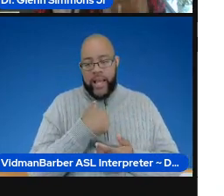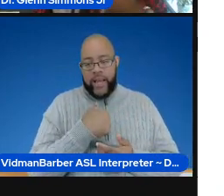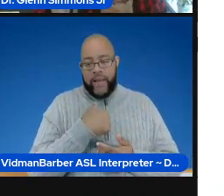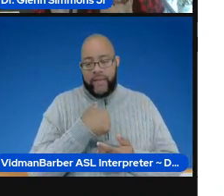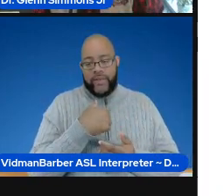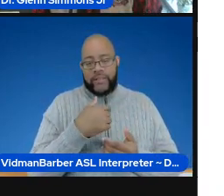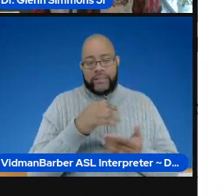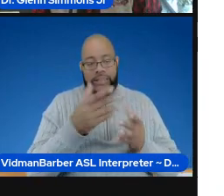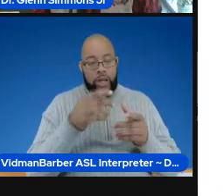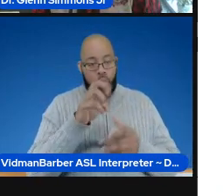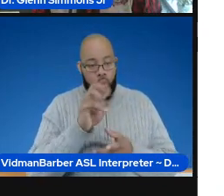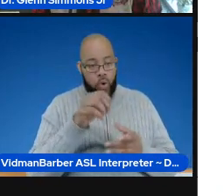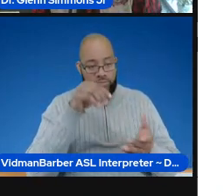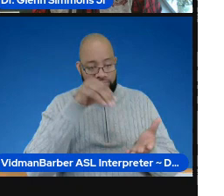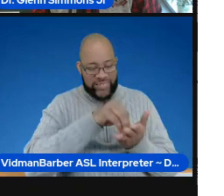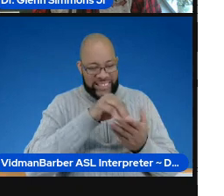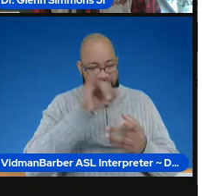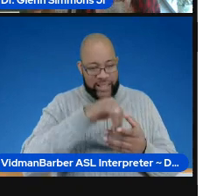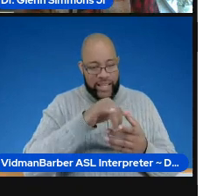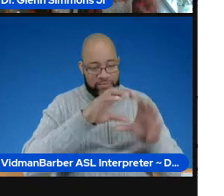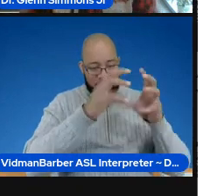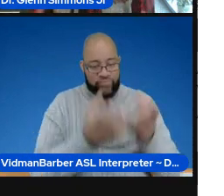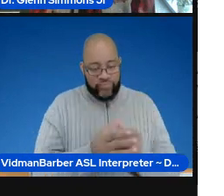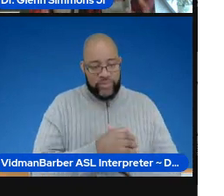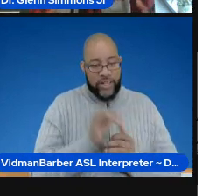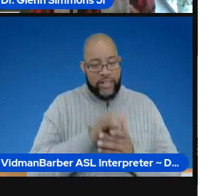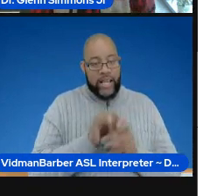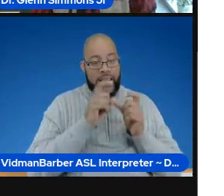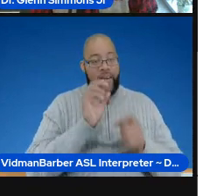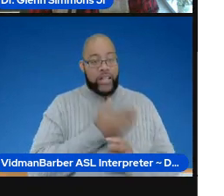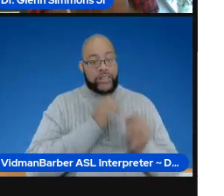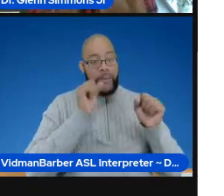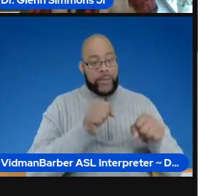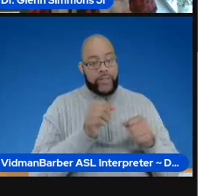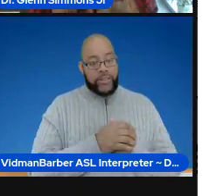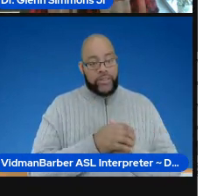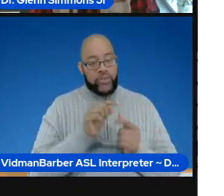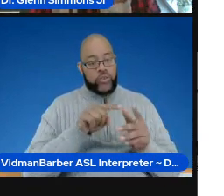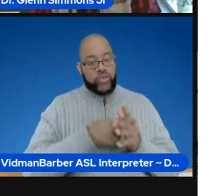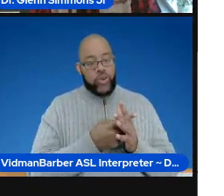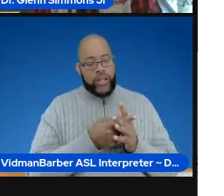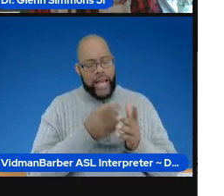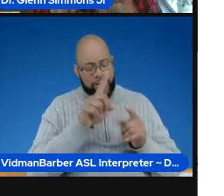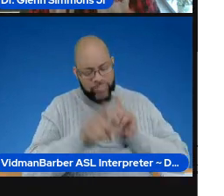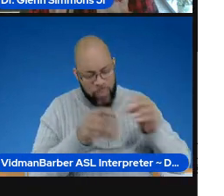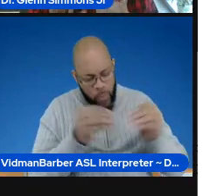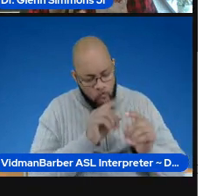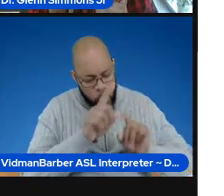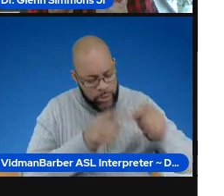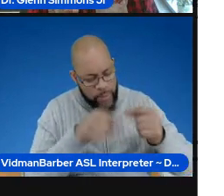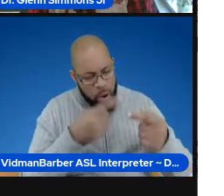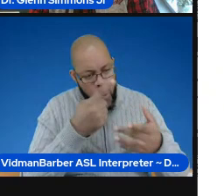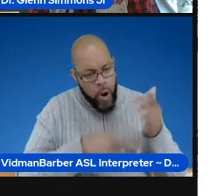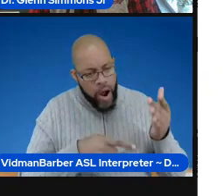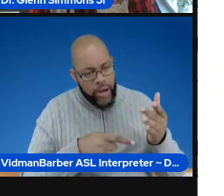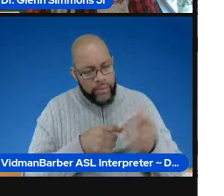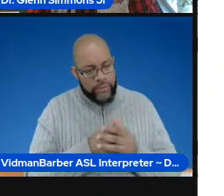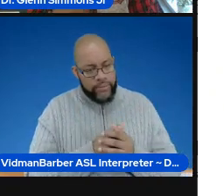core within that spheroid. Now, this gives us the ability to start asking more questions about what the